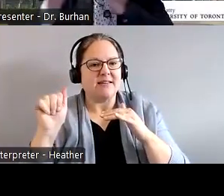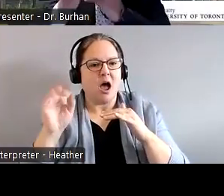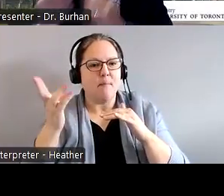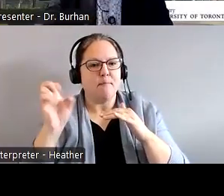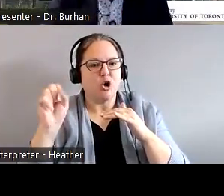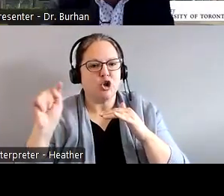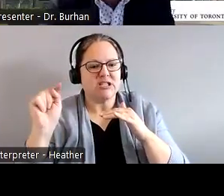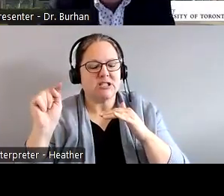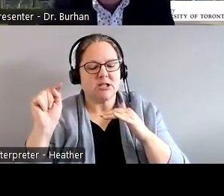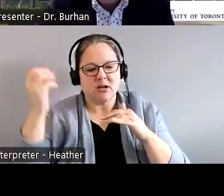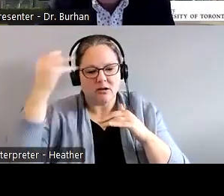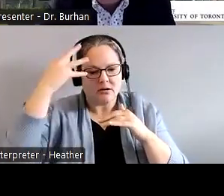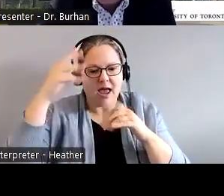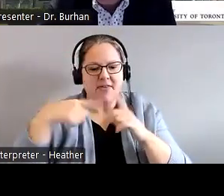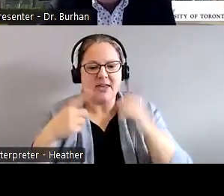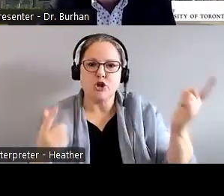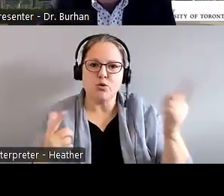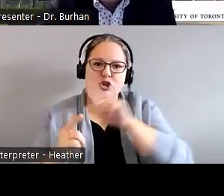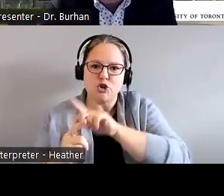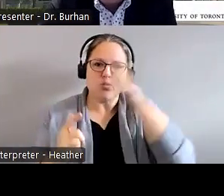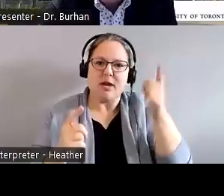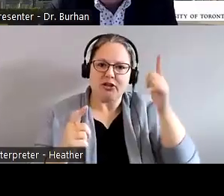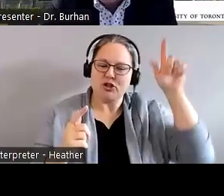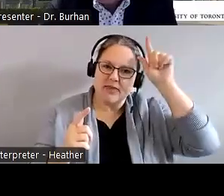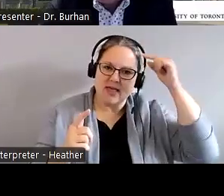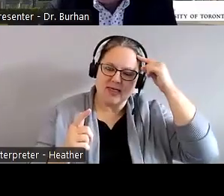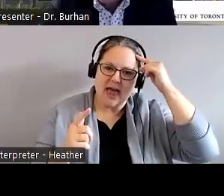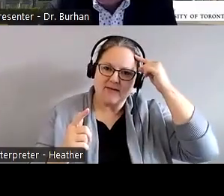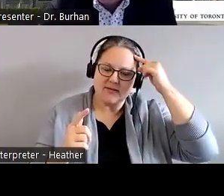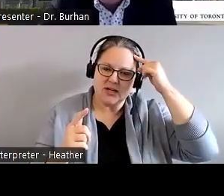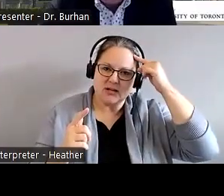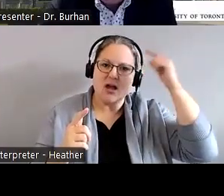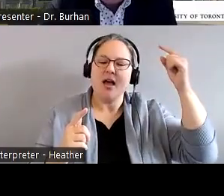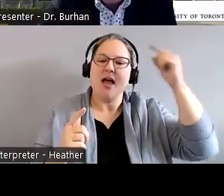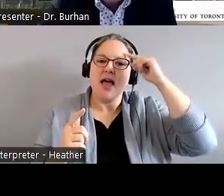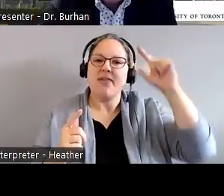shift the excitability back to the left cortex, which is more